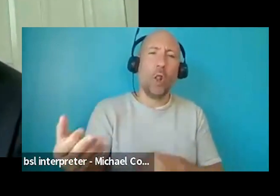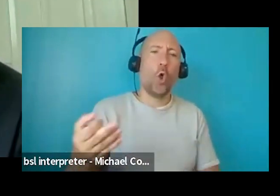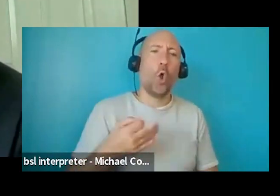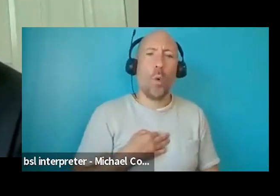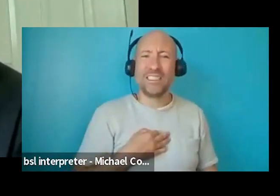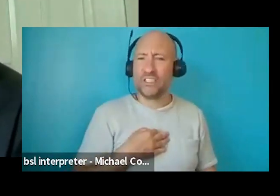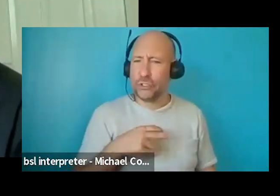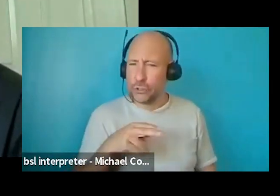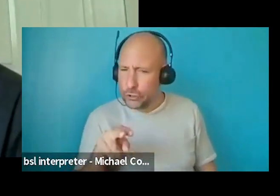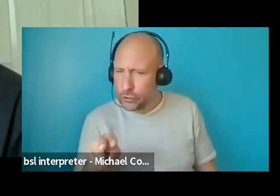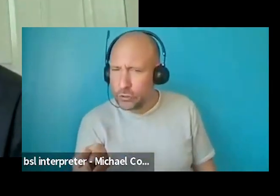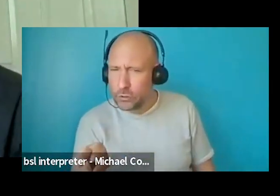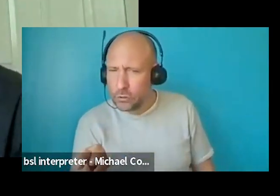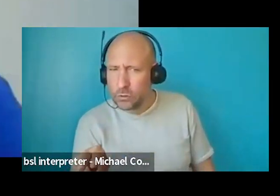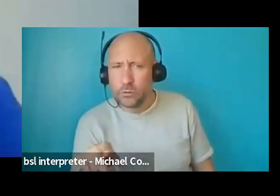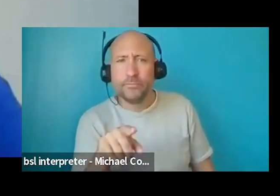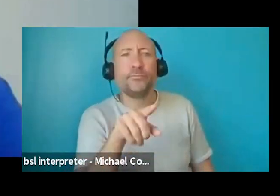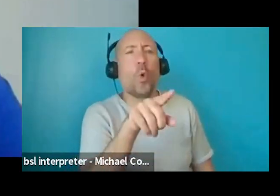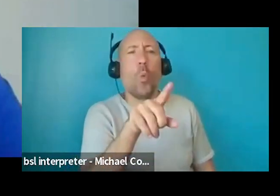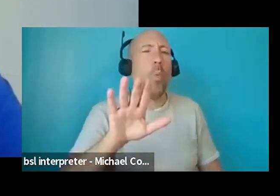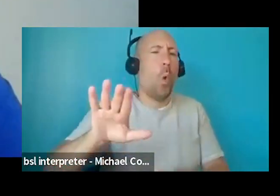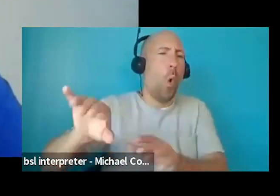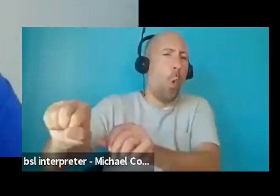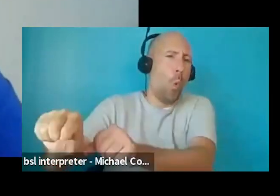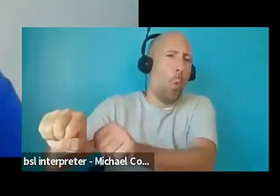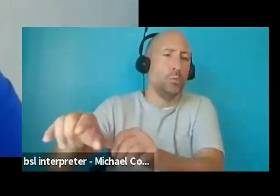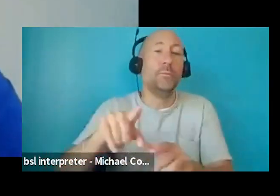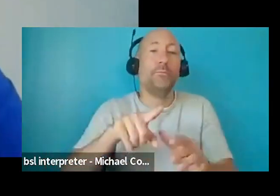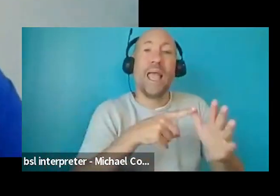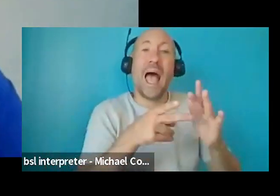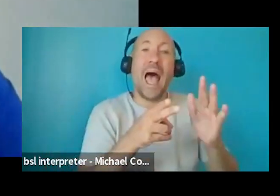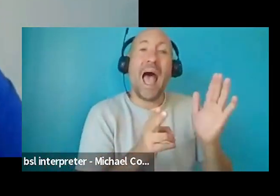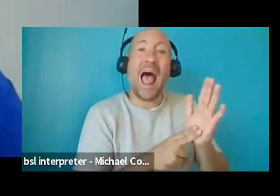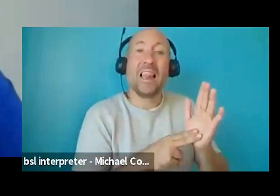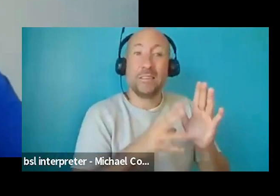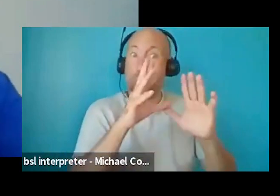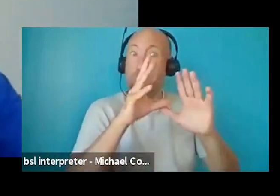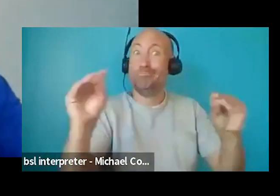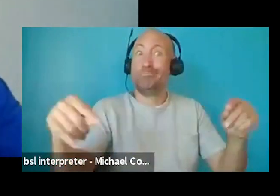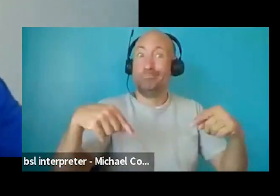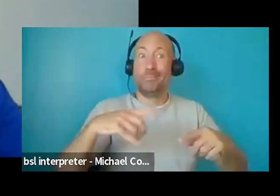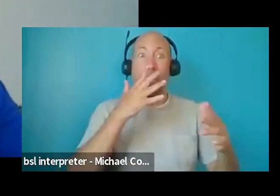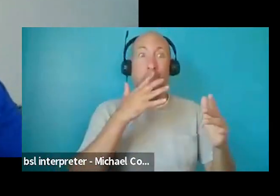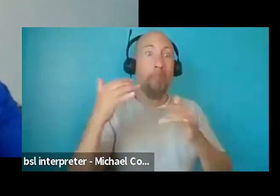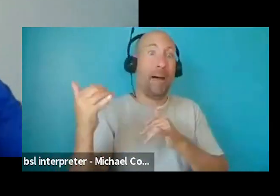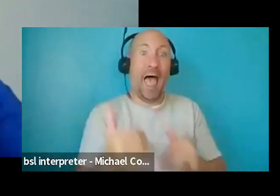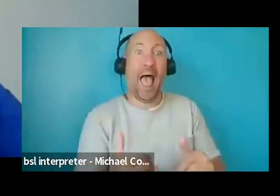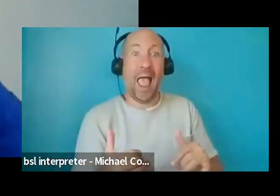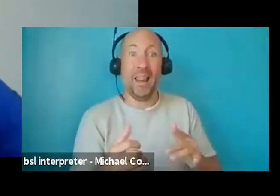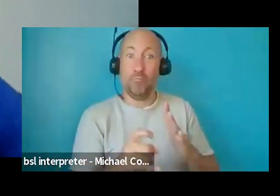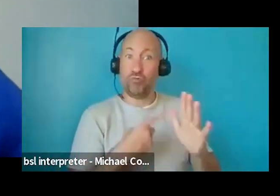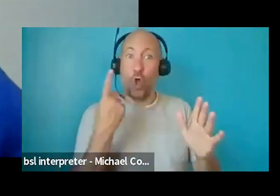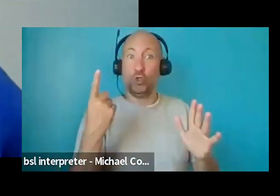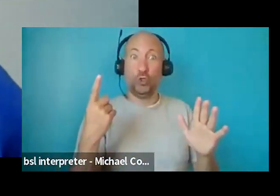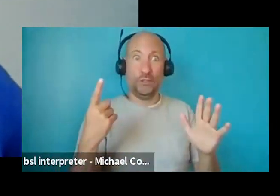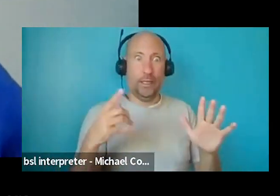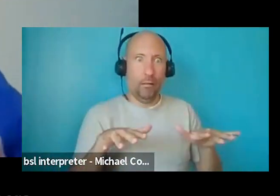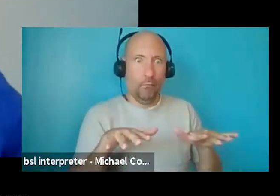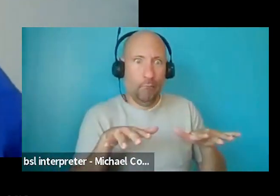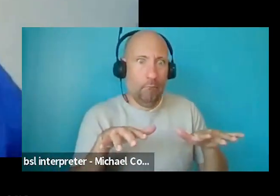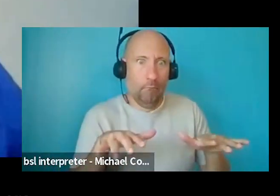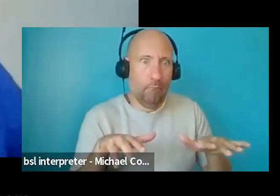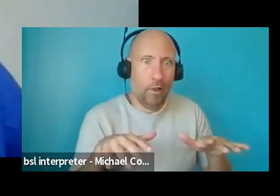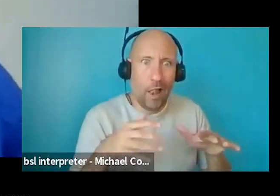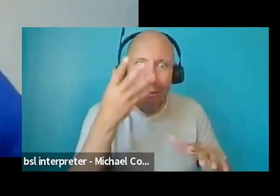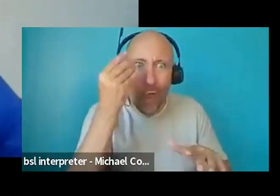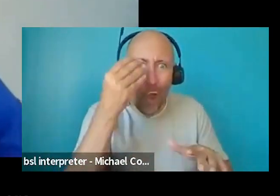Alison, sorry, did you want to chip in there? I just wanted to say this is a pilot project, so we are kind of exploring our way around it. And when I